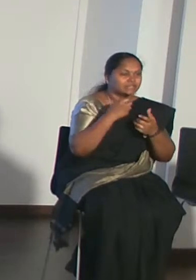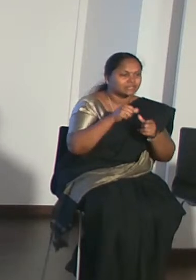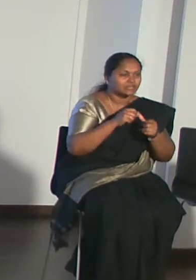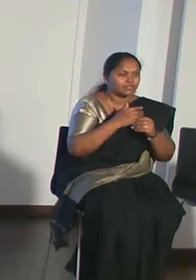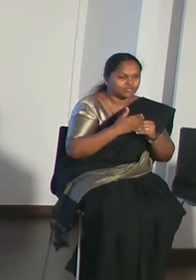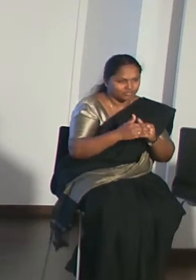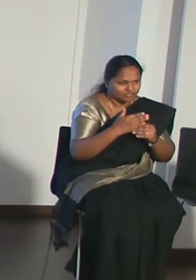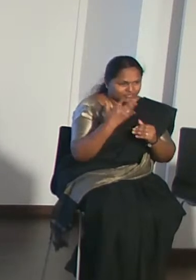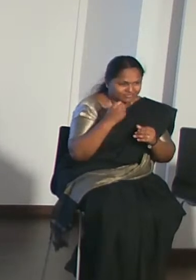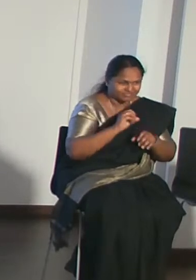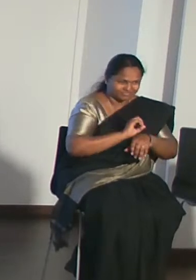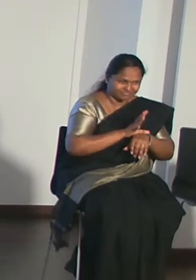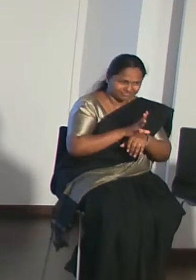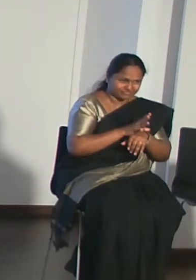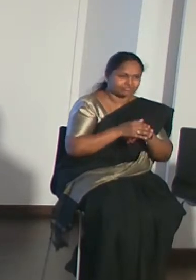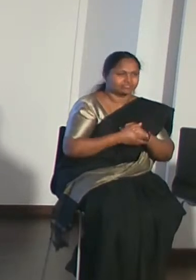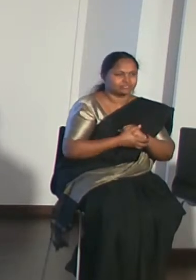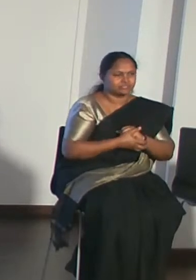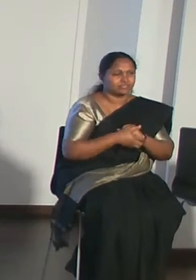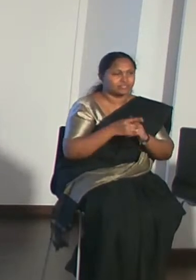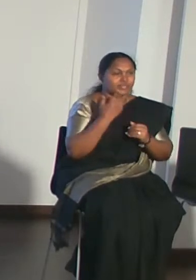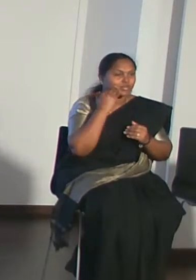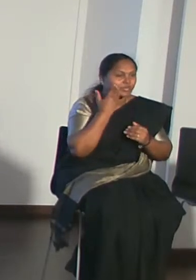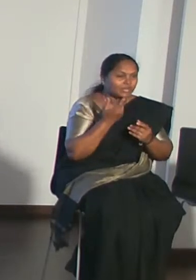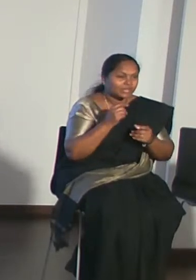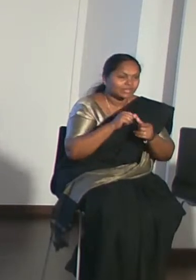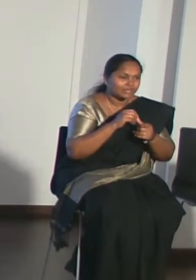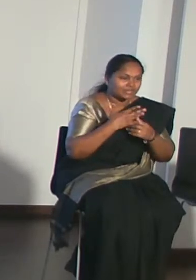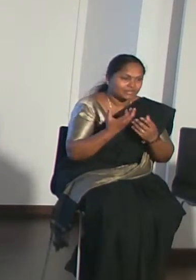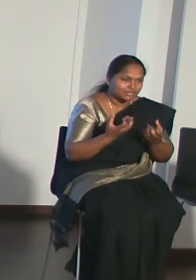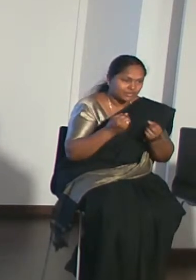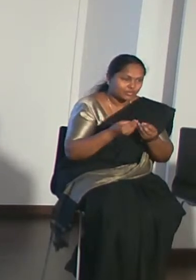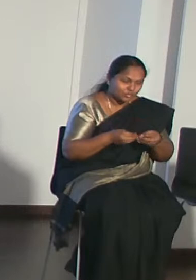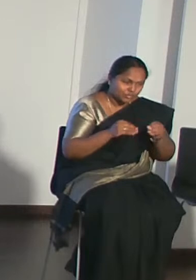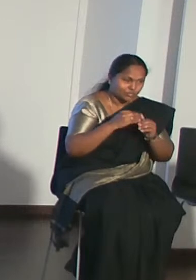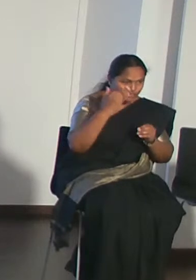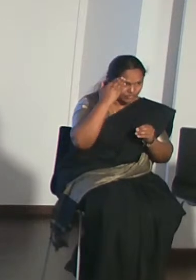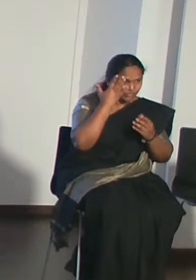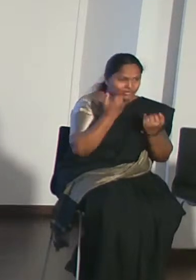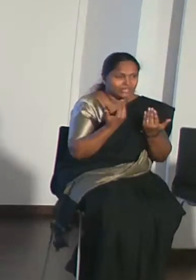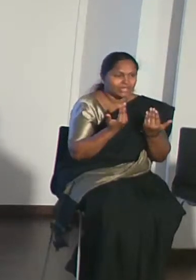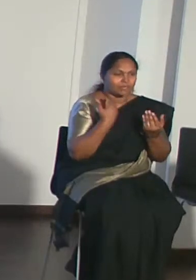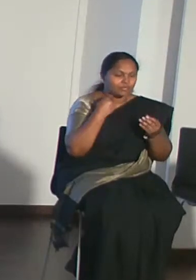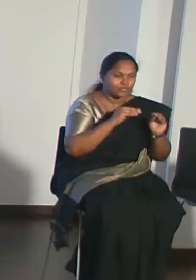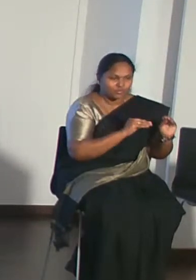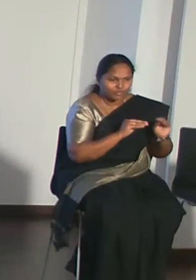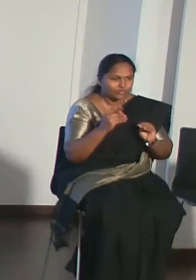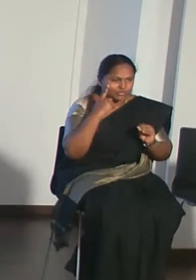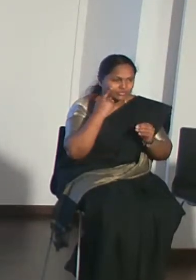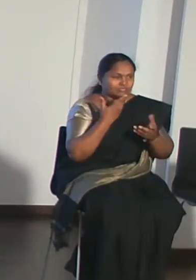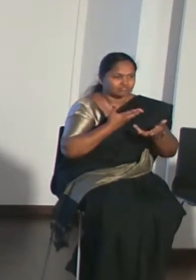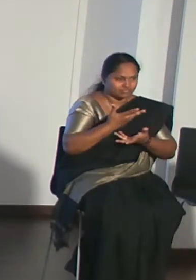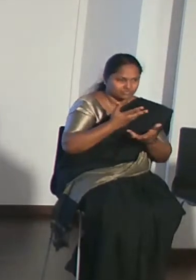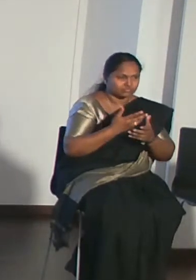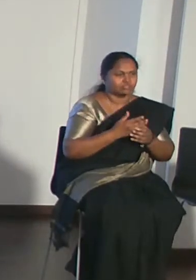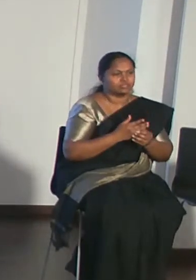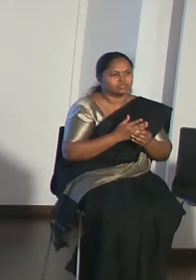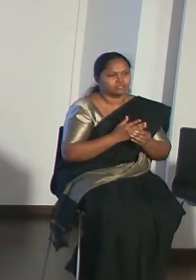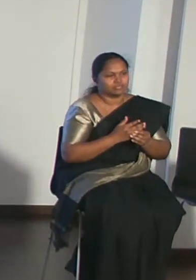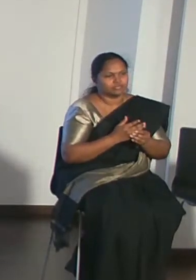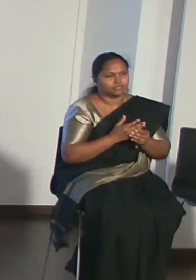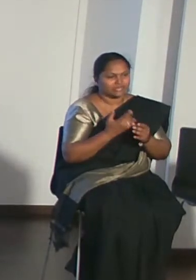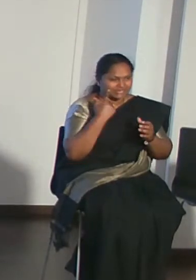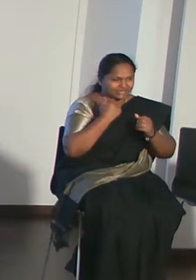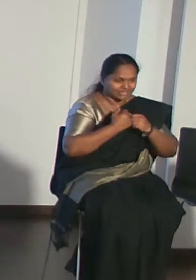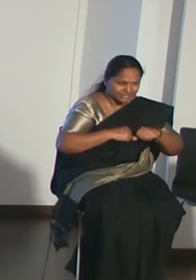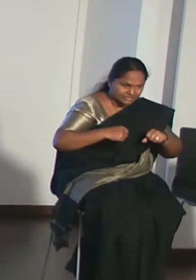before the pandemic. And when the pandemic hit, we didn't know whether we were going to be able to move into physical